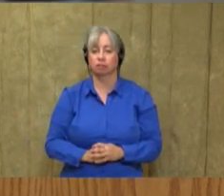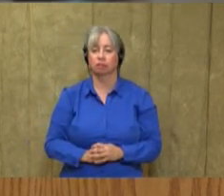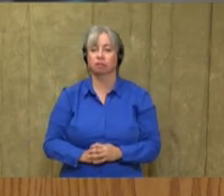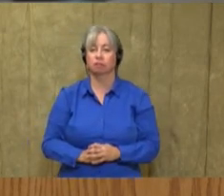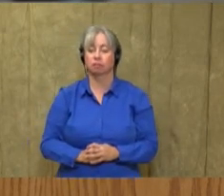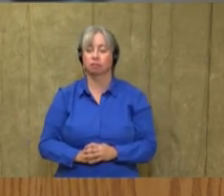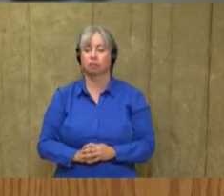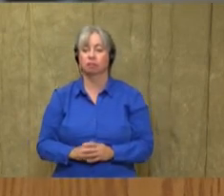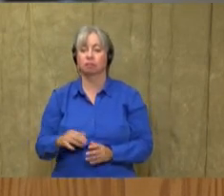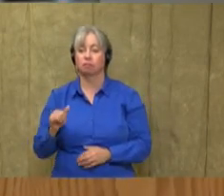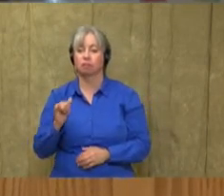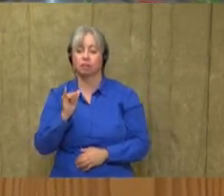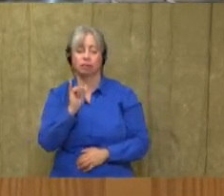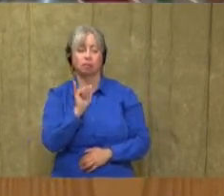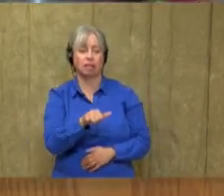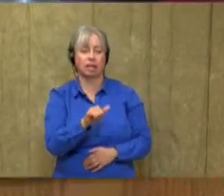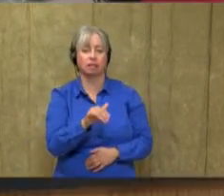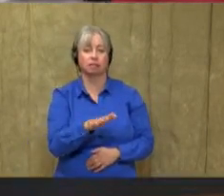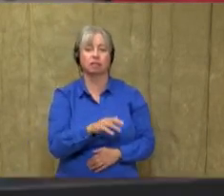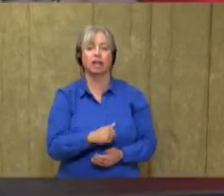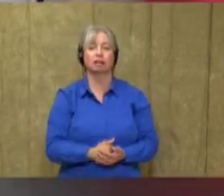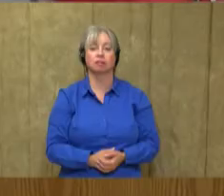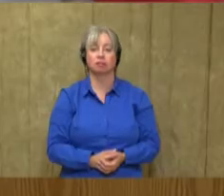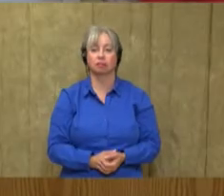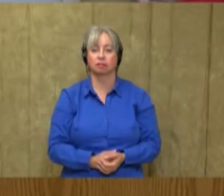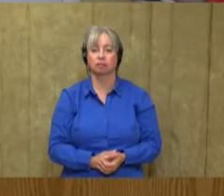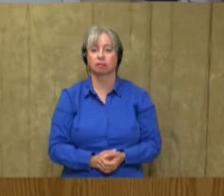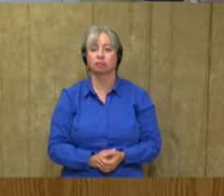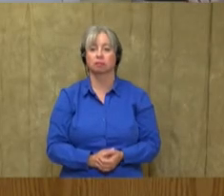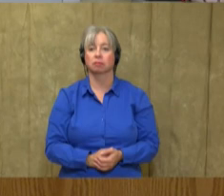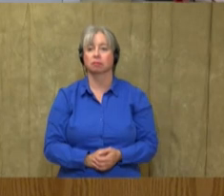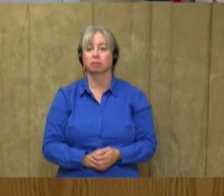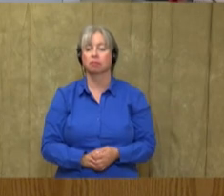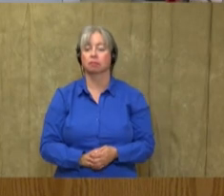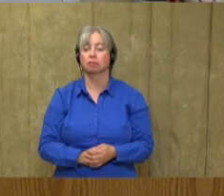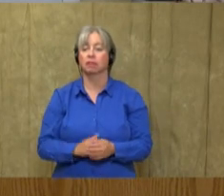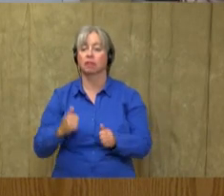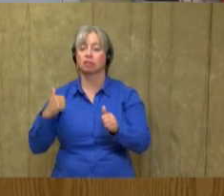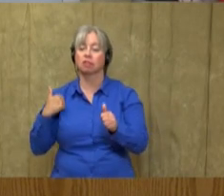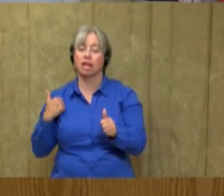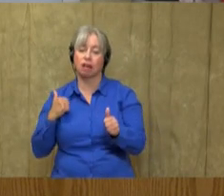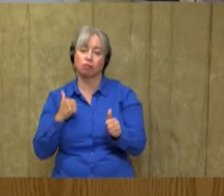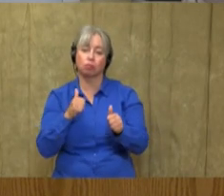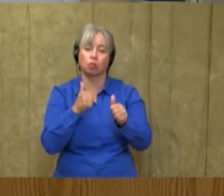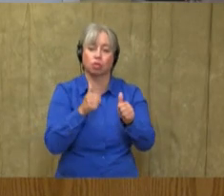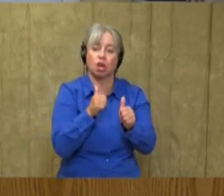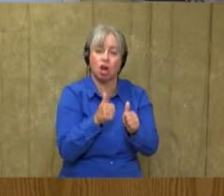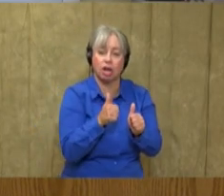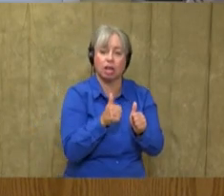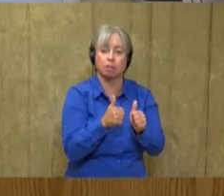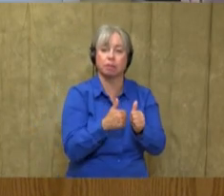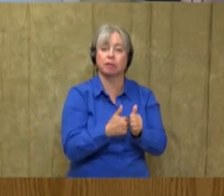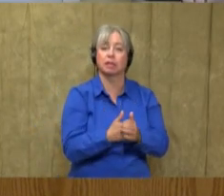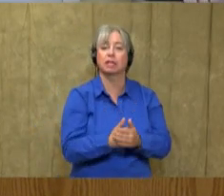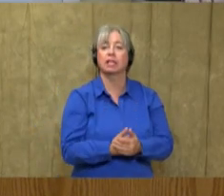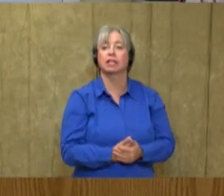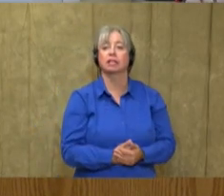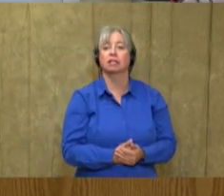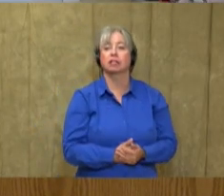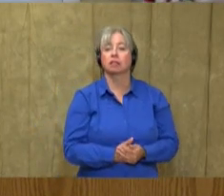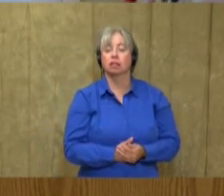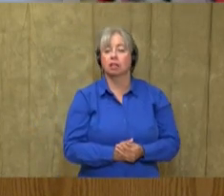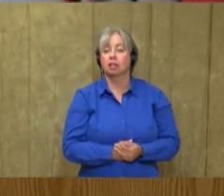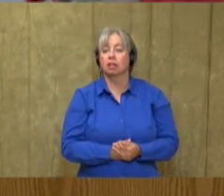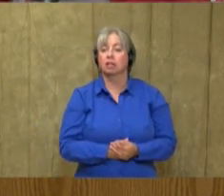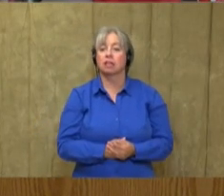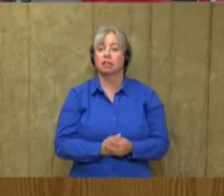our compressional wave. All right, that pretty much gets us caught up from last week. One of the things that we need